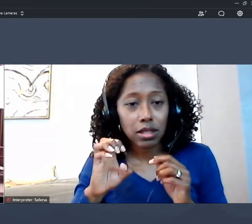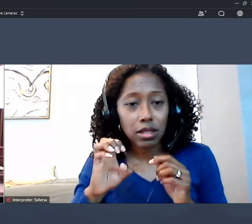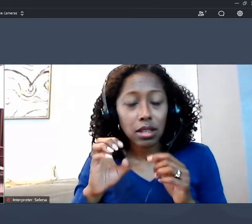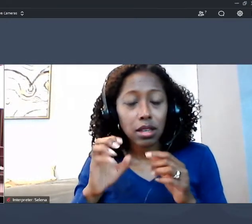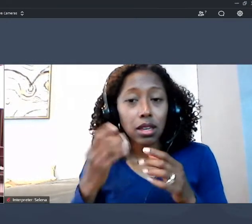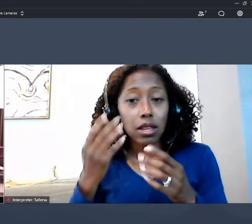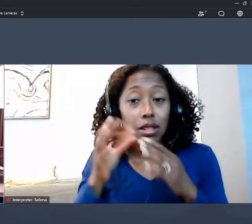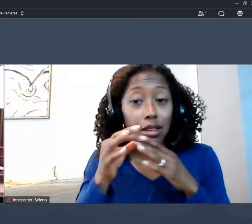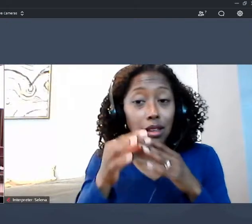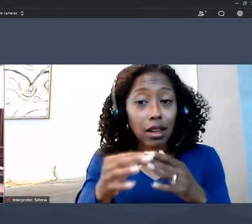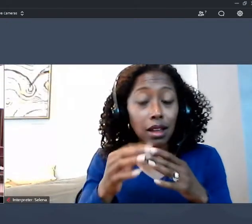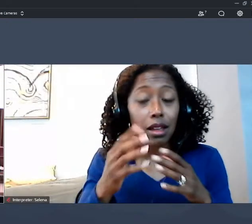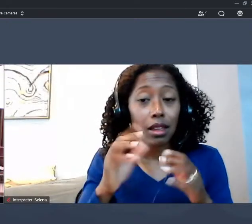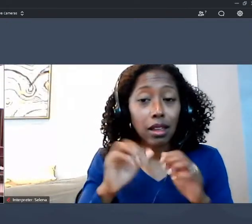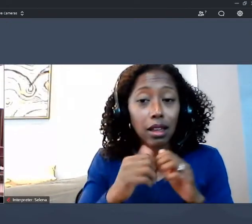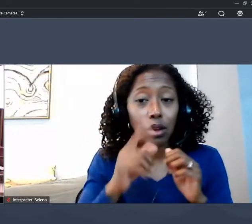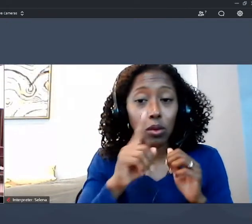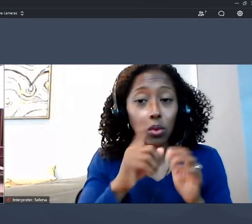funded amount of